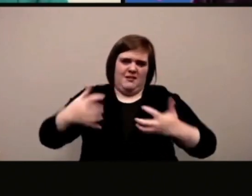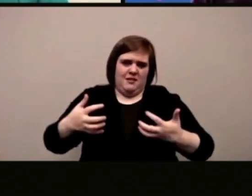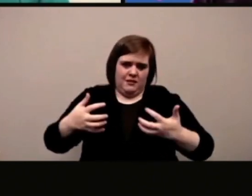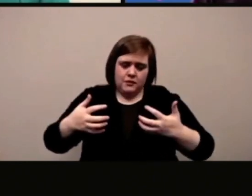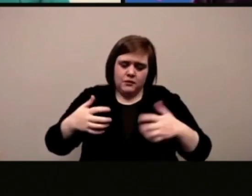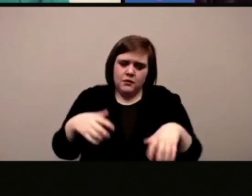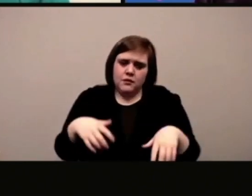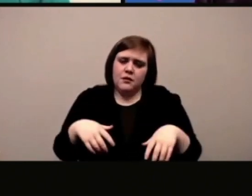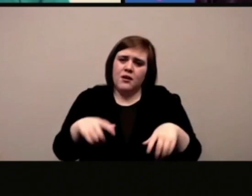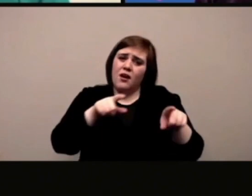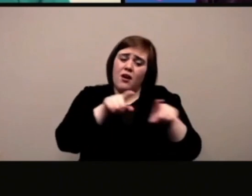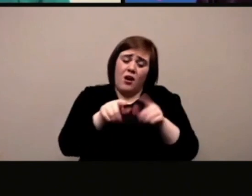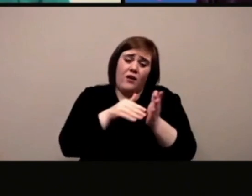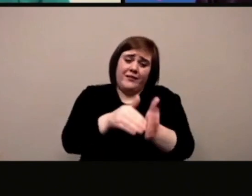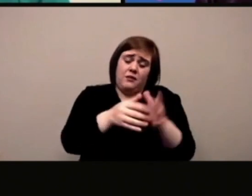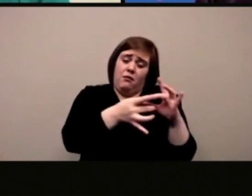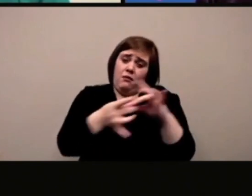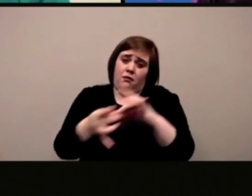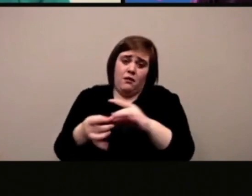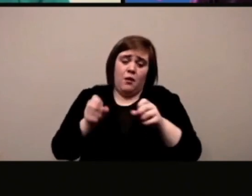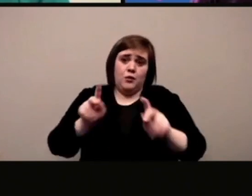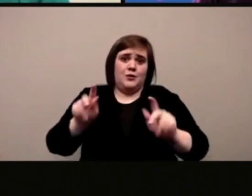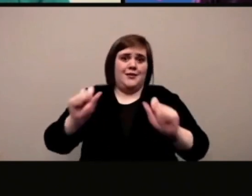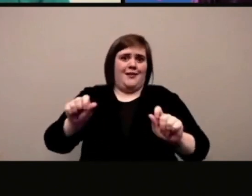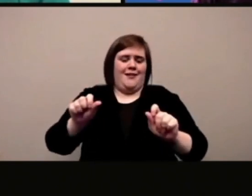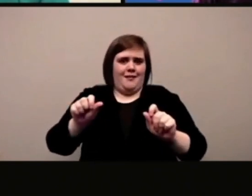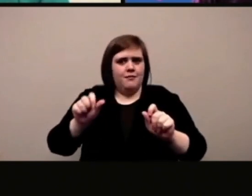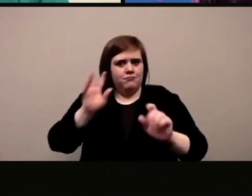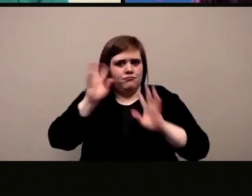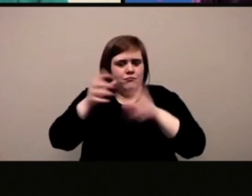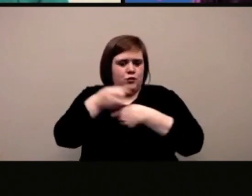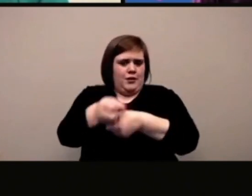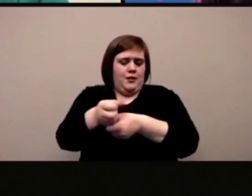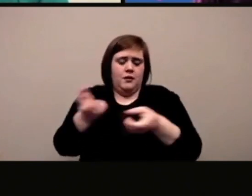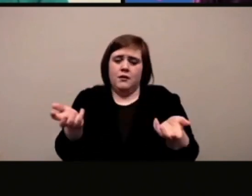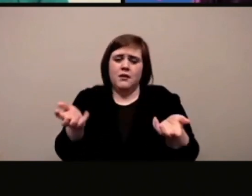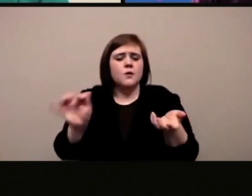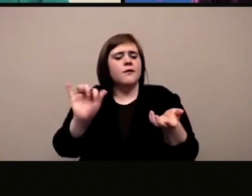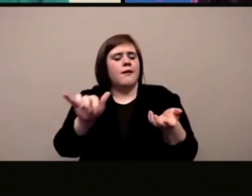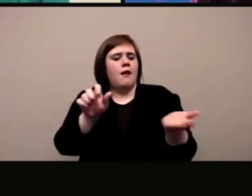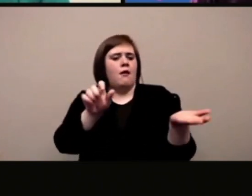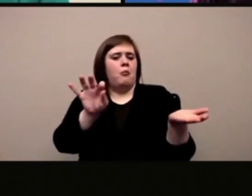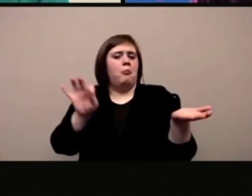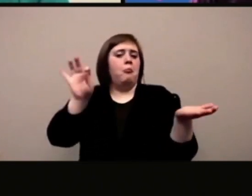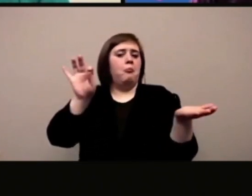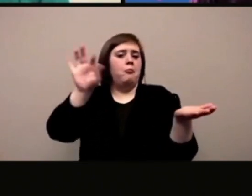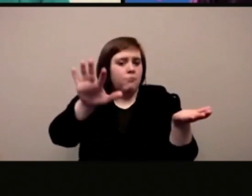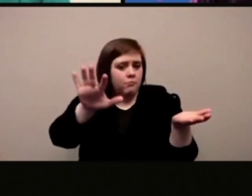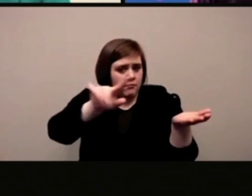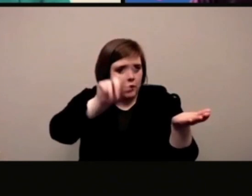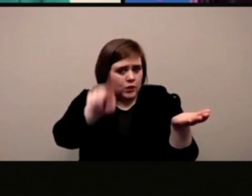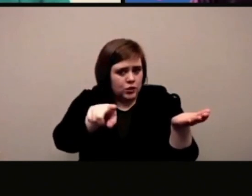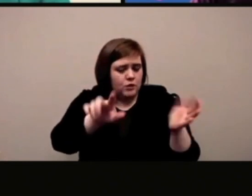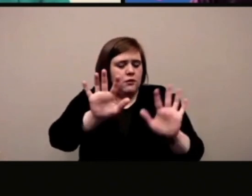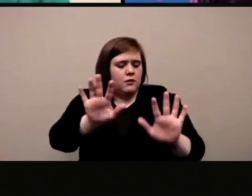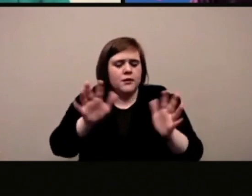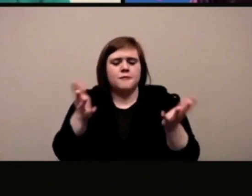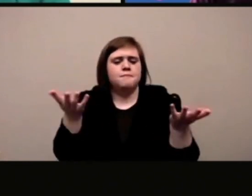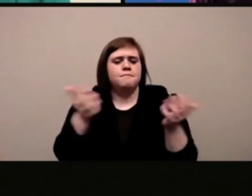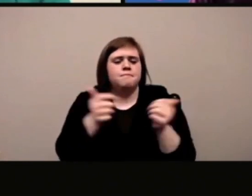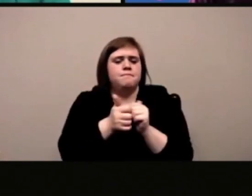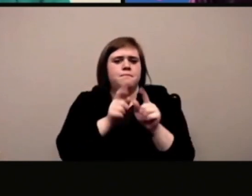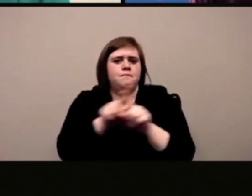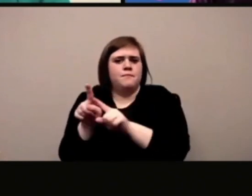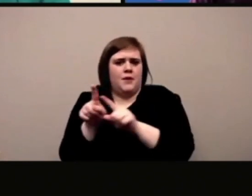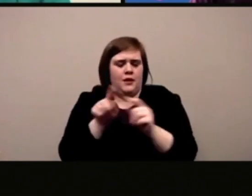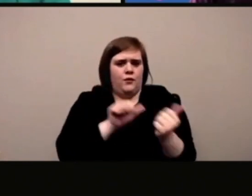to opportunities to be creative, right? So the question that I'm going to pose to you next is, what are some ways that you've used